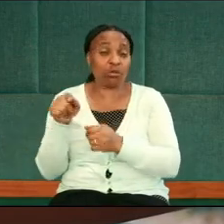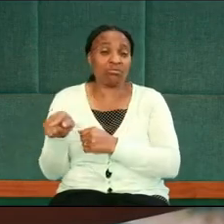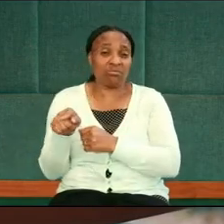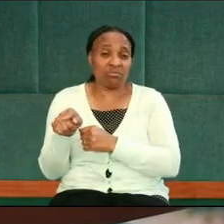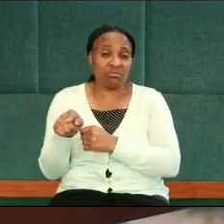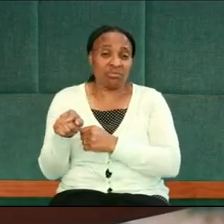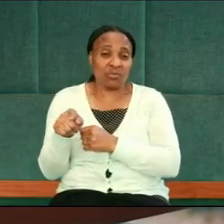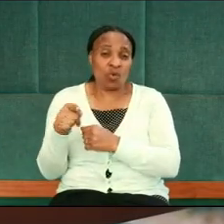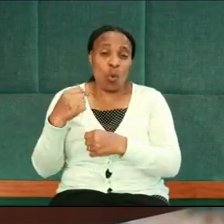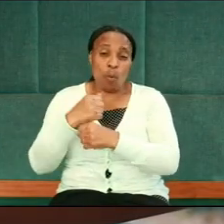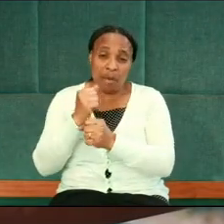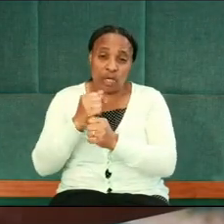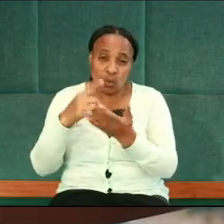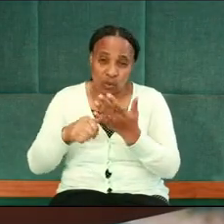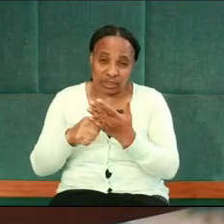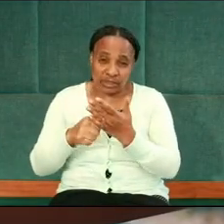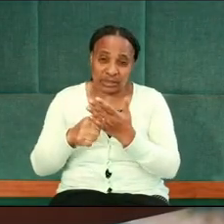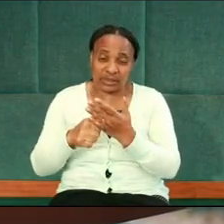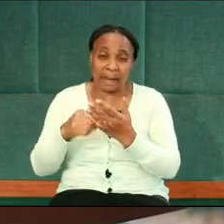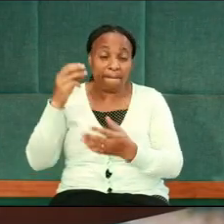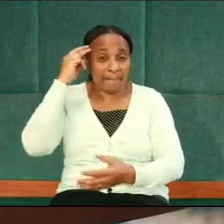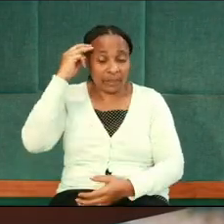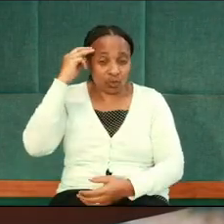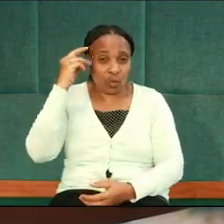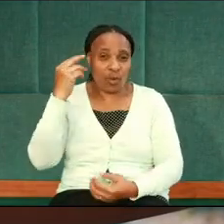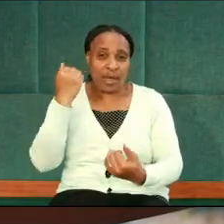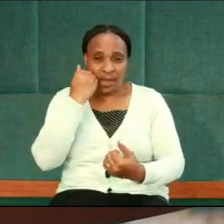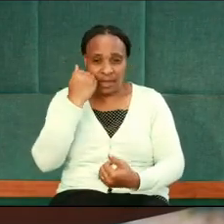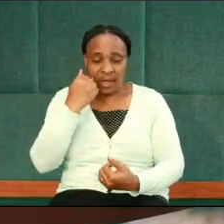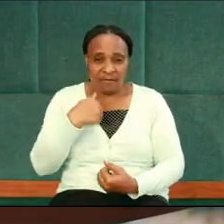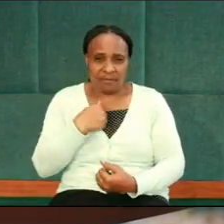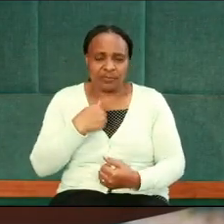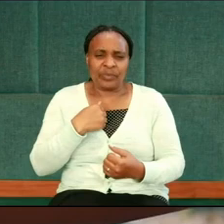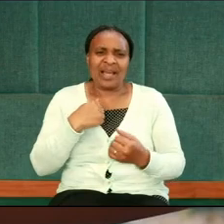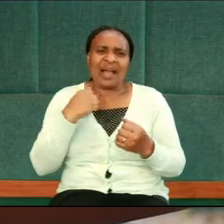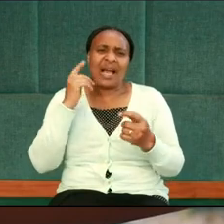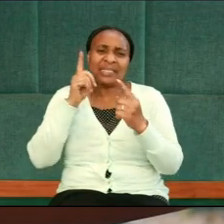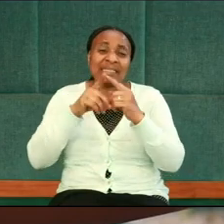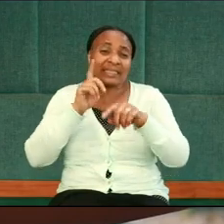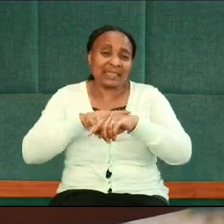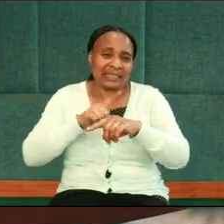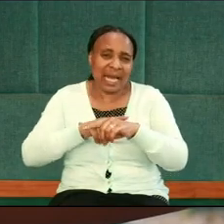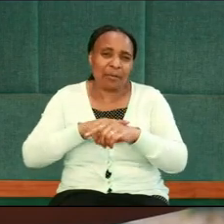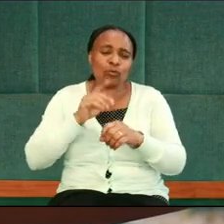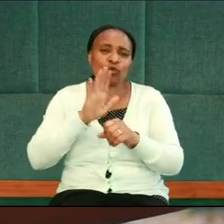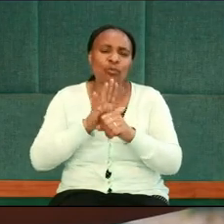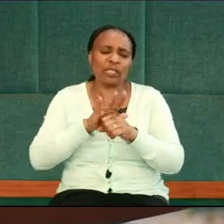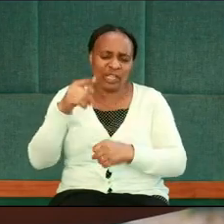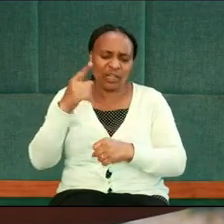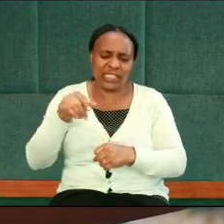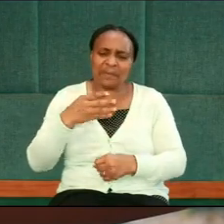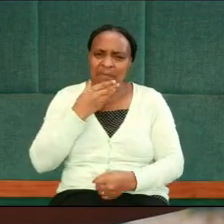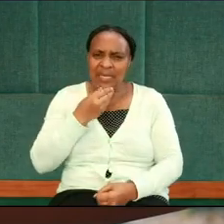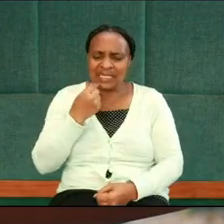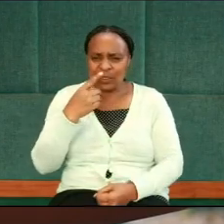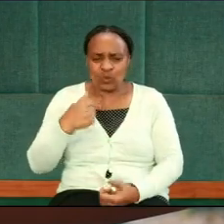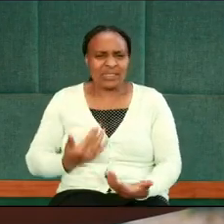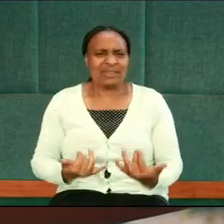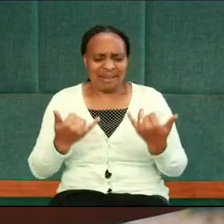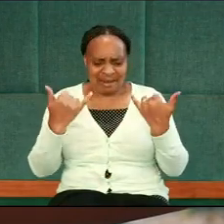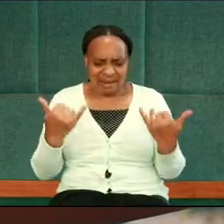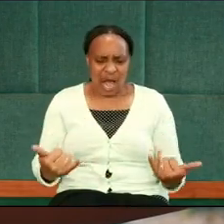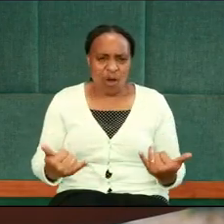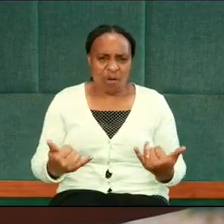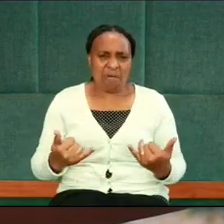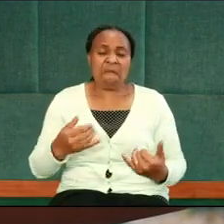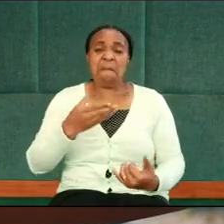been causes of mental illness. And at the time, it was too much for this guy. He said, now that mommy